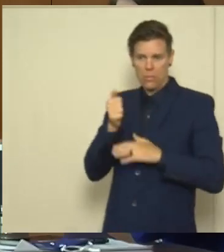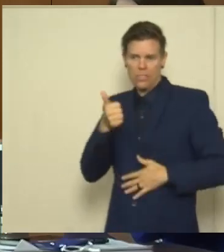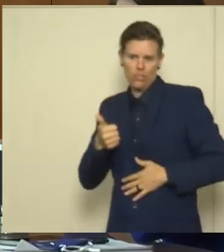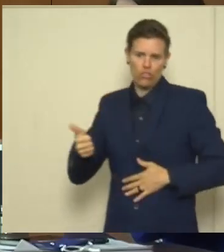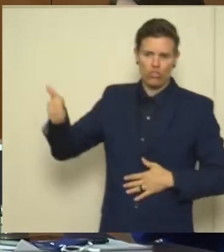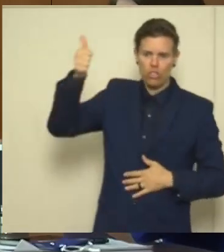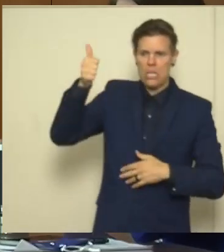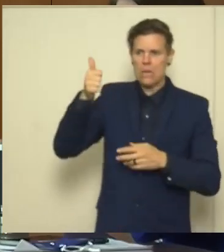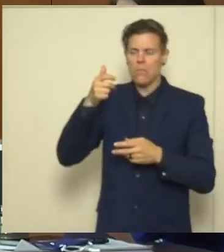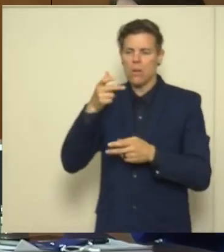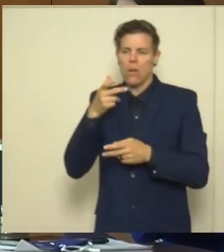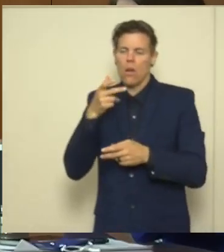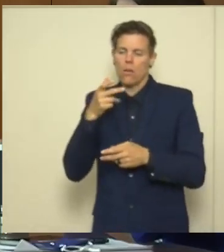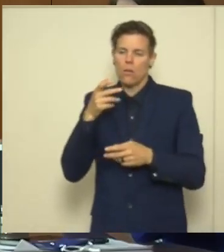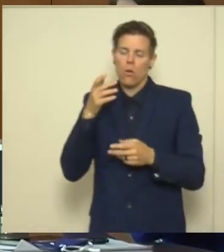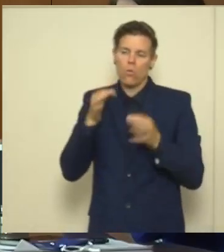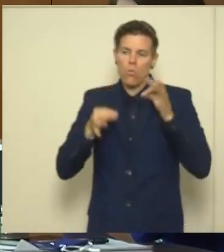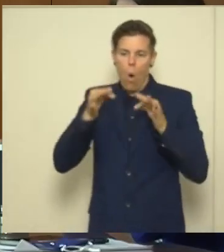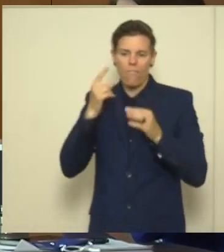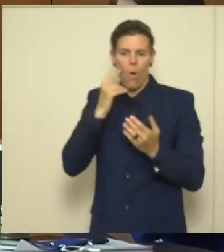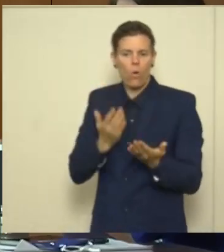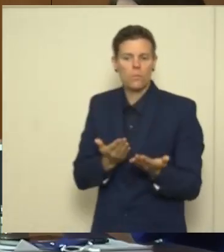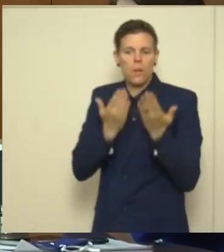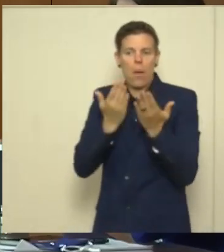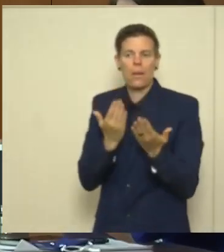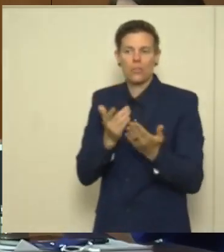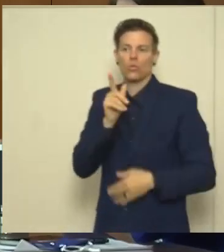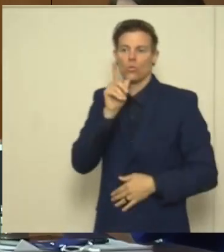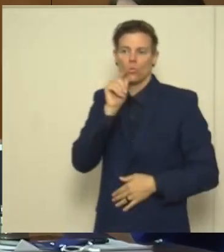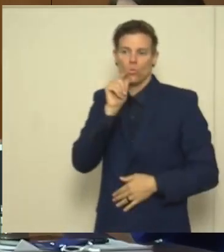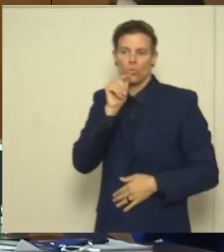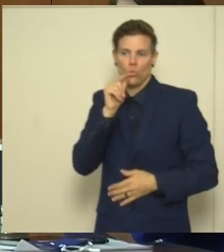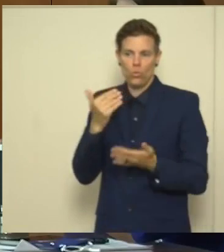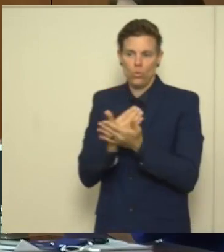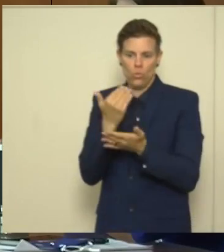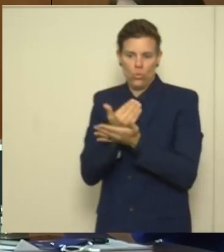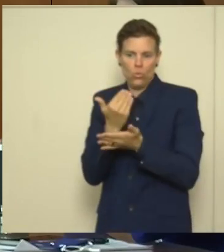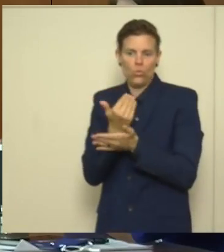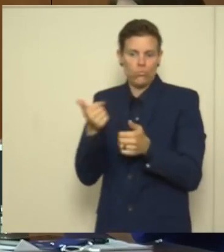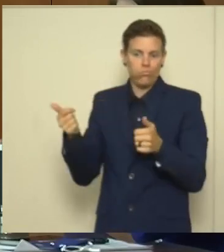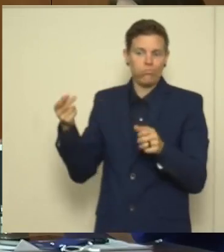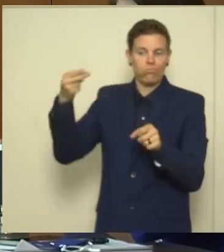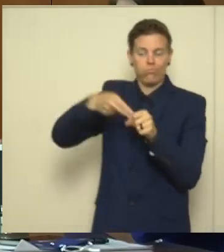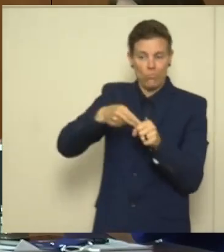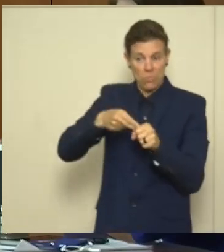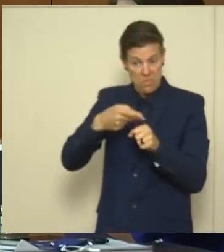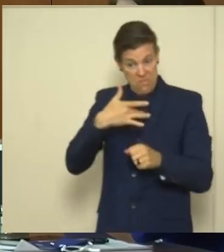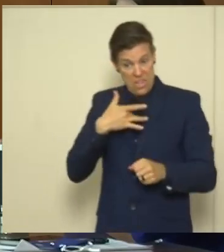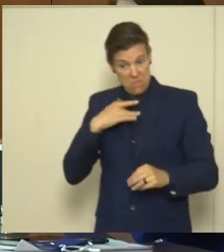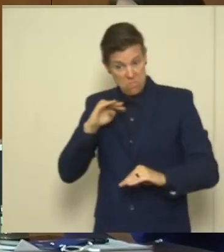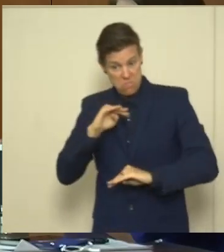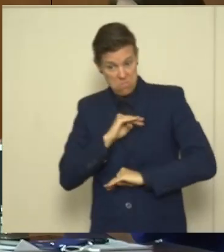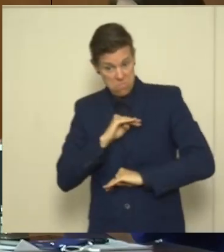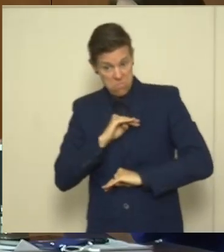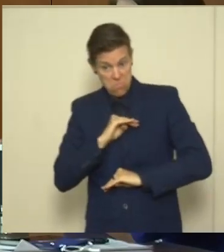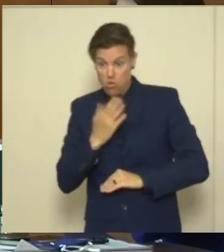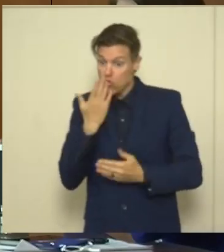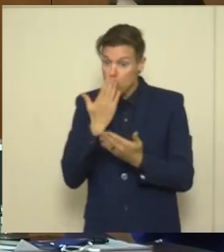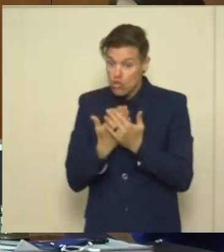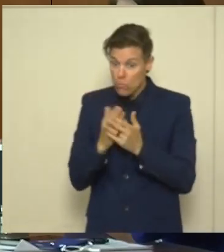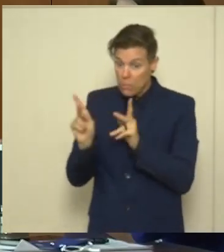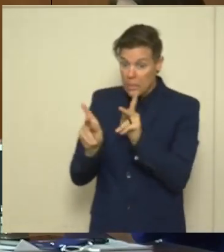your next appointment that's coming up soon with the departure of Justice Nakamura.